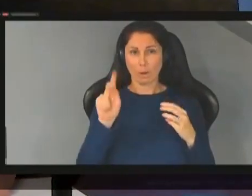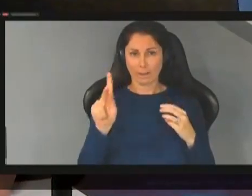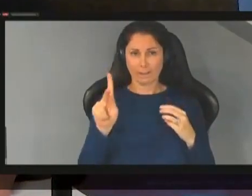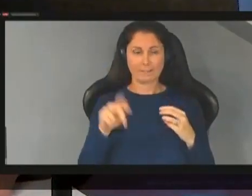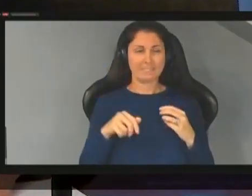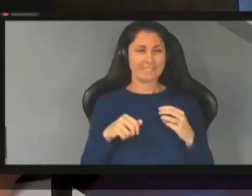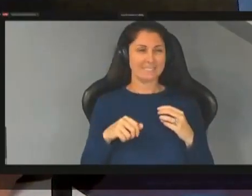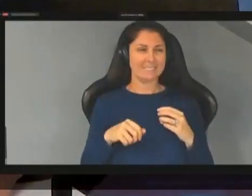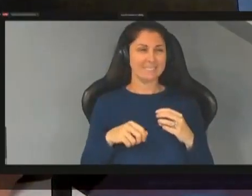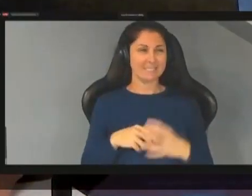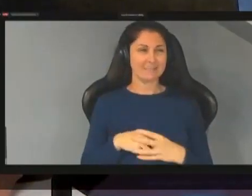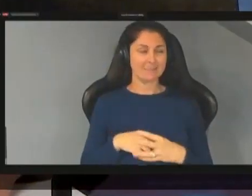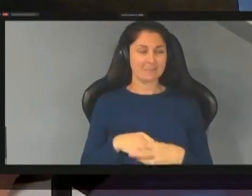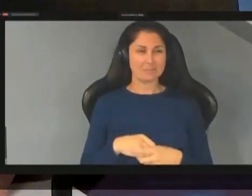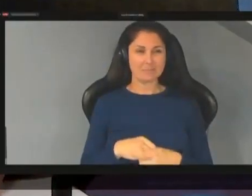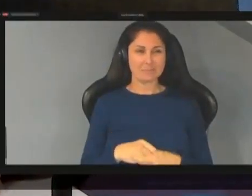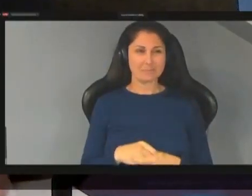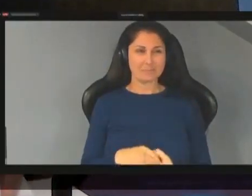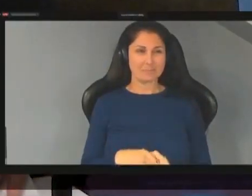Excuse me.